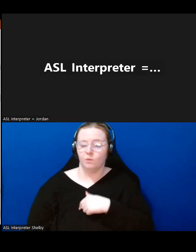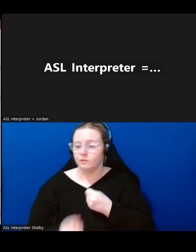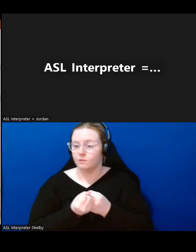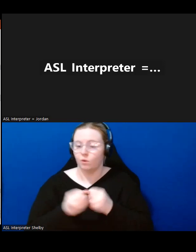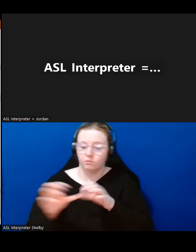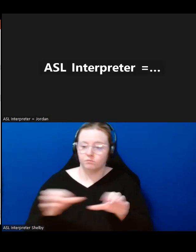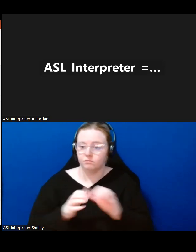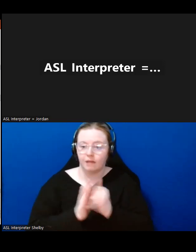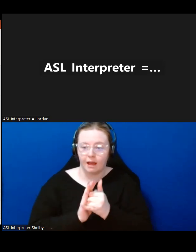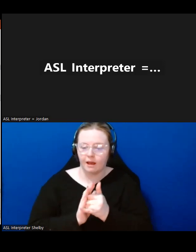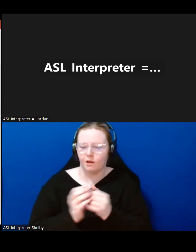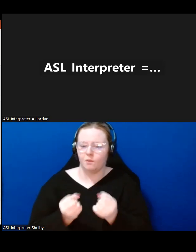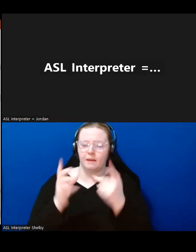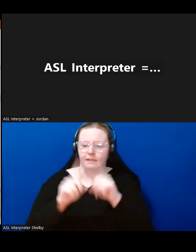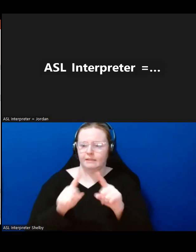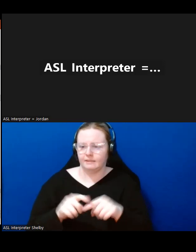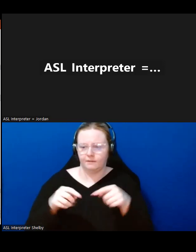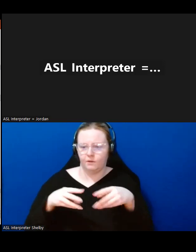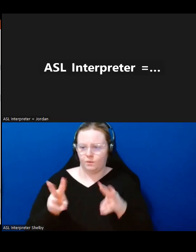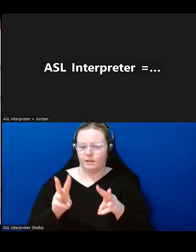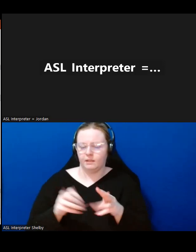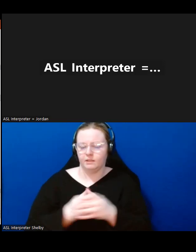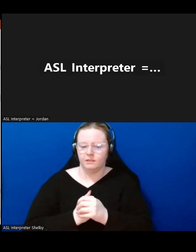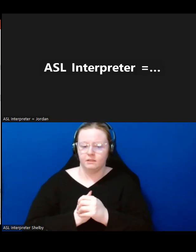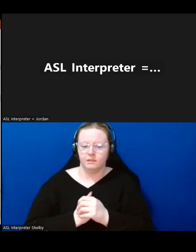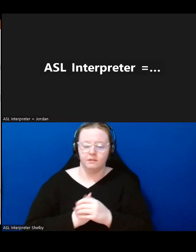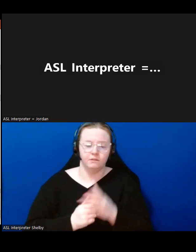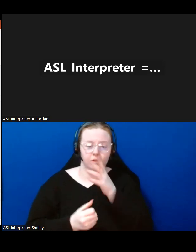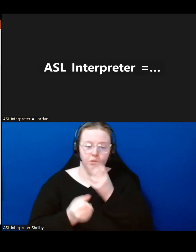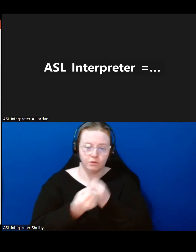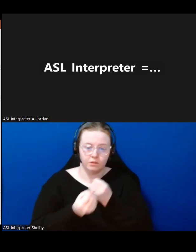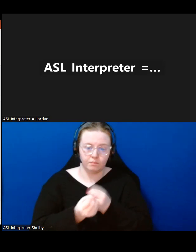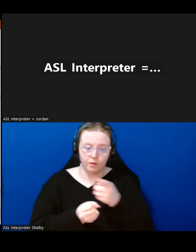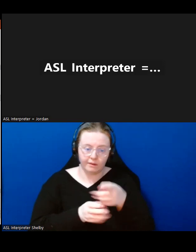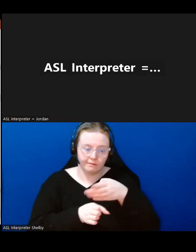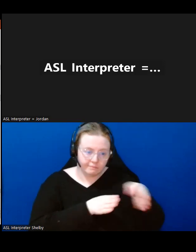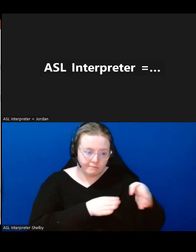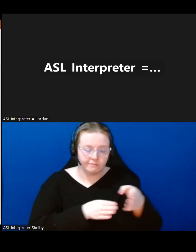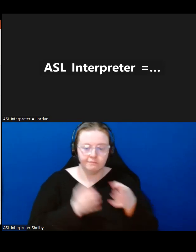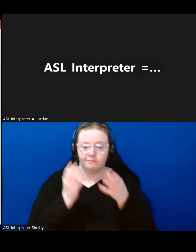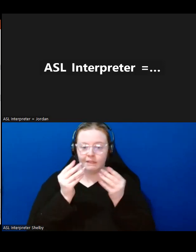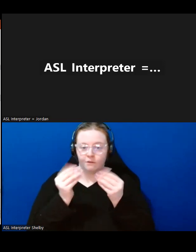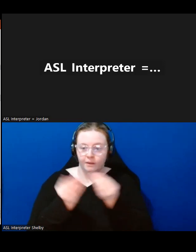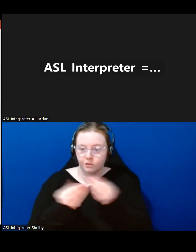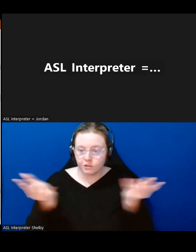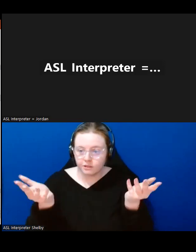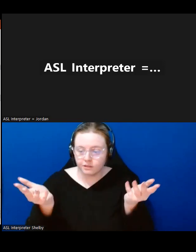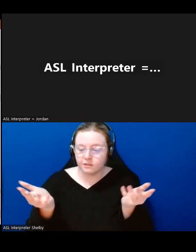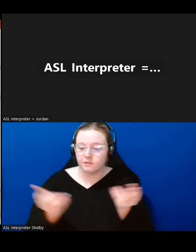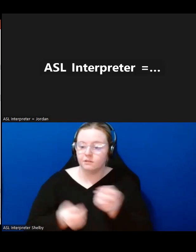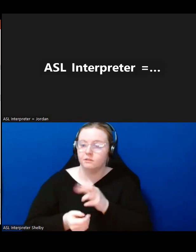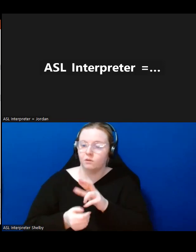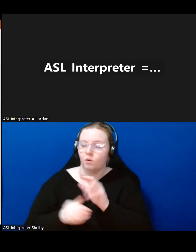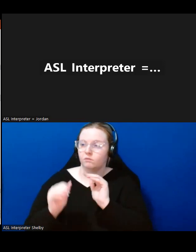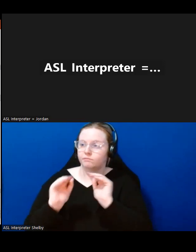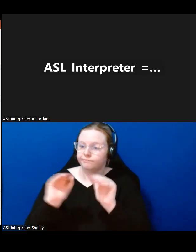supporting community projects in one of these areas, distributing resources or information, as I mentioned earlier, or raising